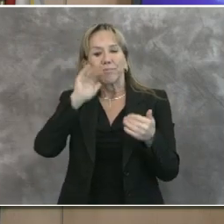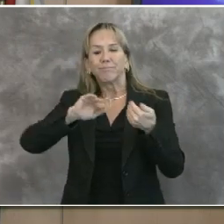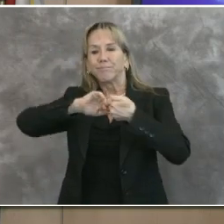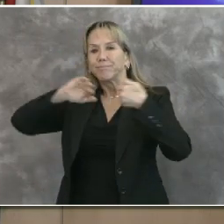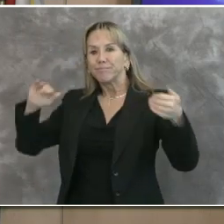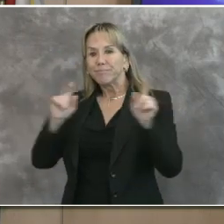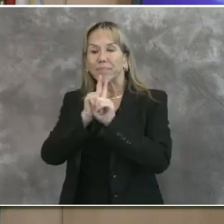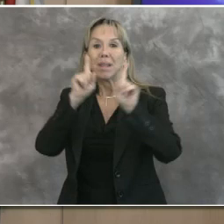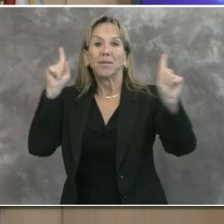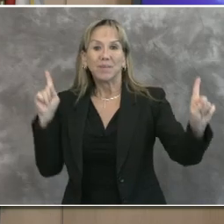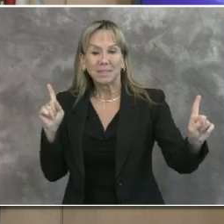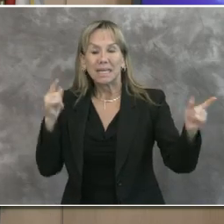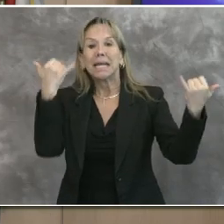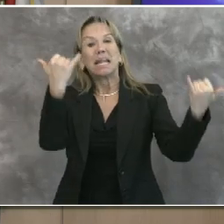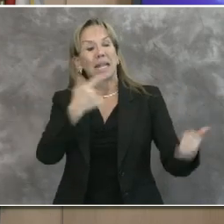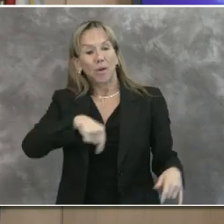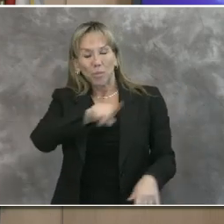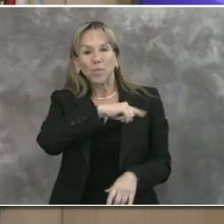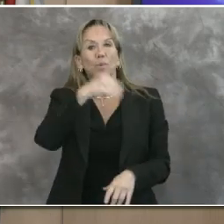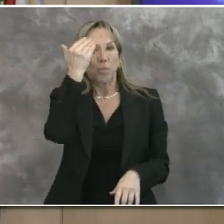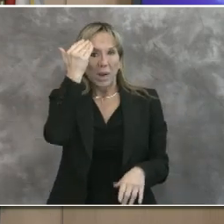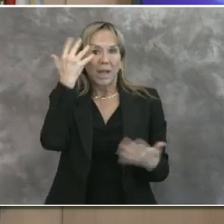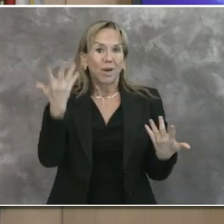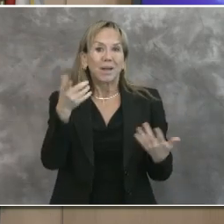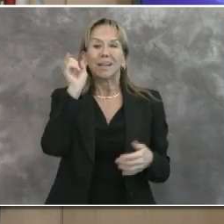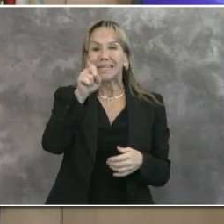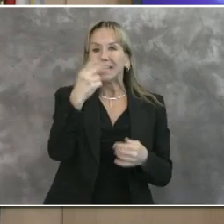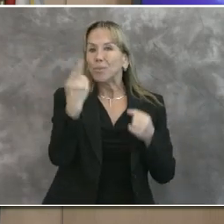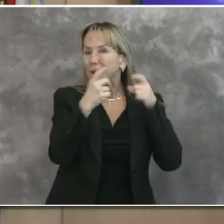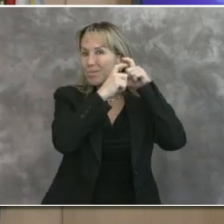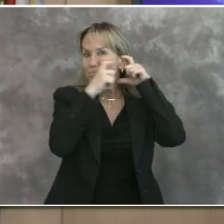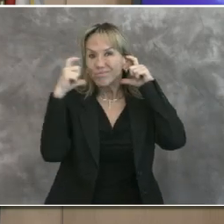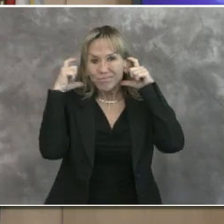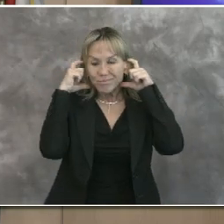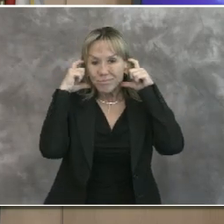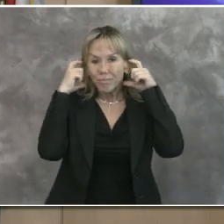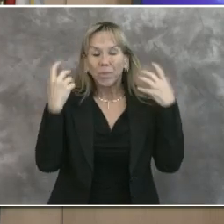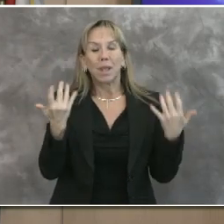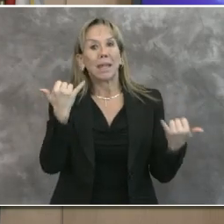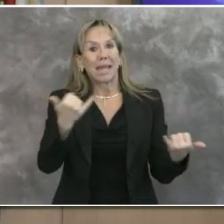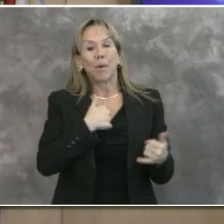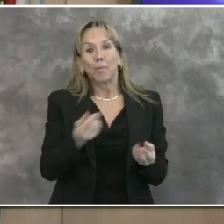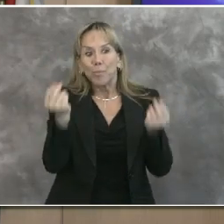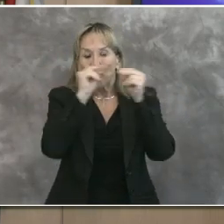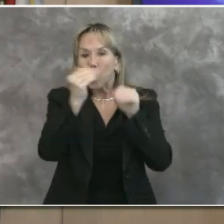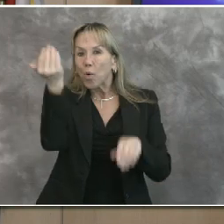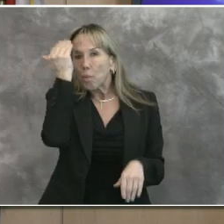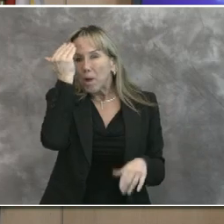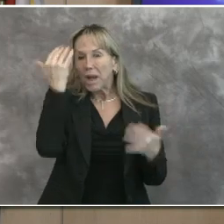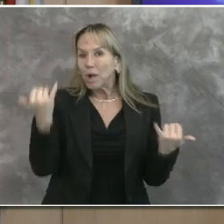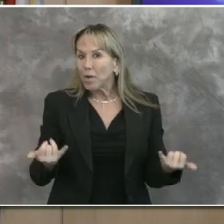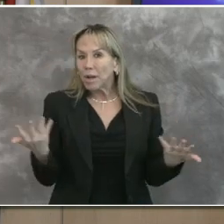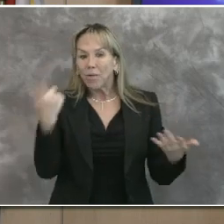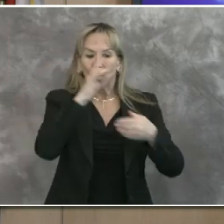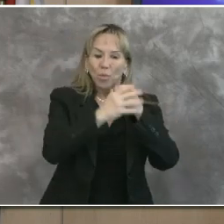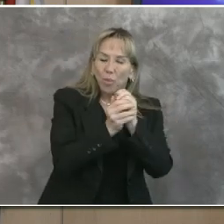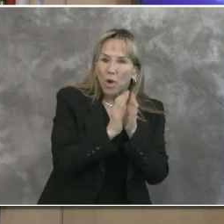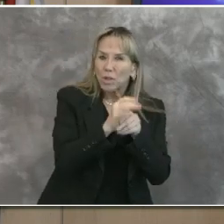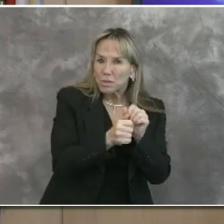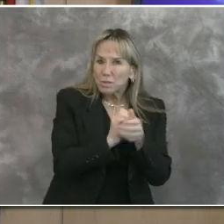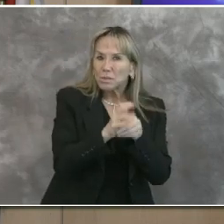distance, by greater awareness and commitment of the need to wear a face covering, by greater awareness and commitment of the need for hand